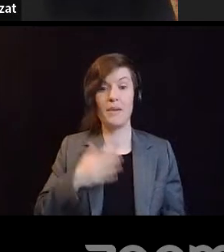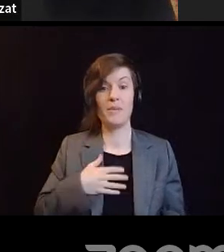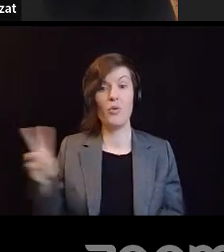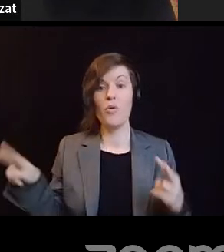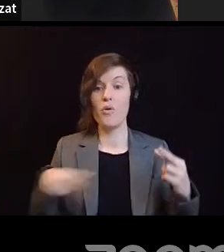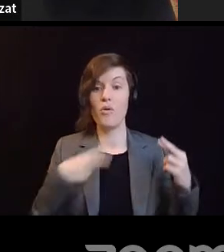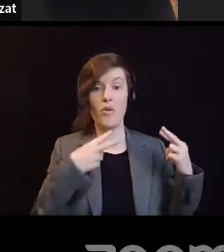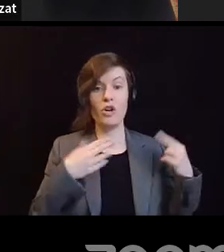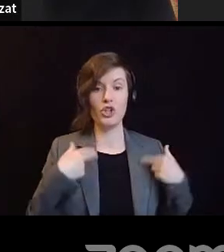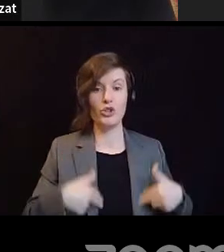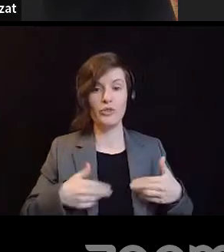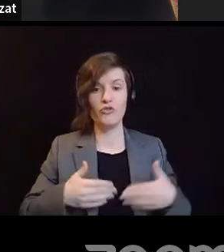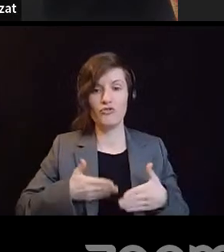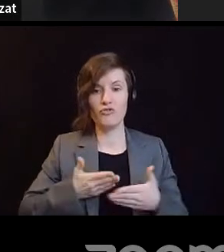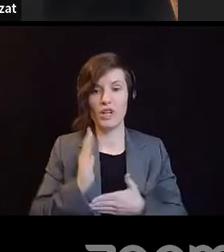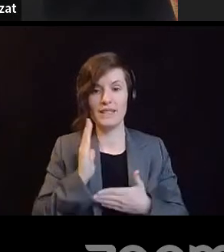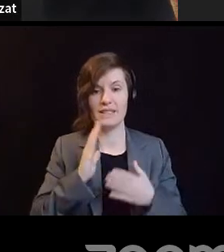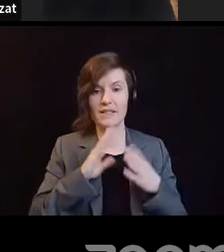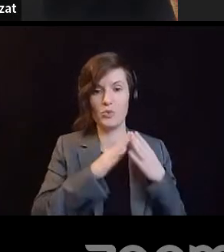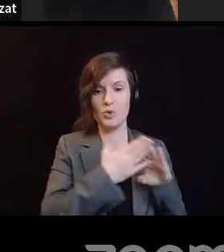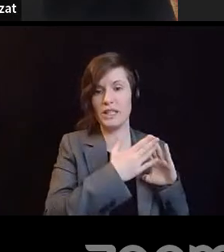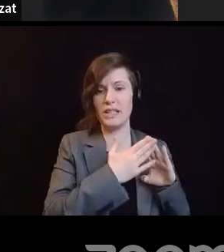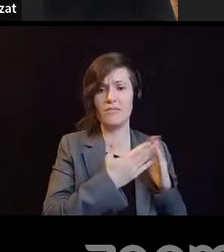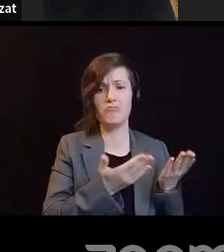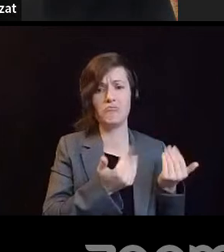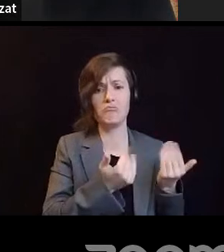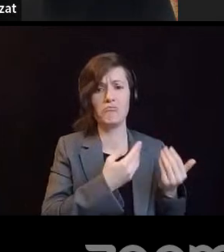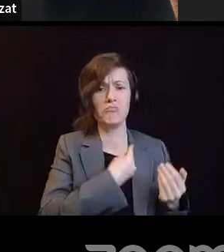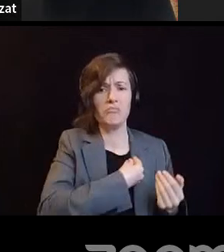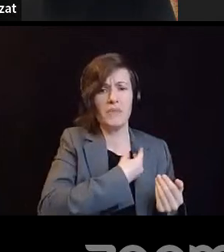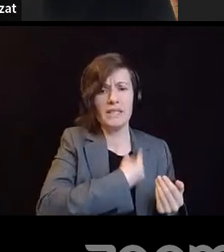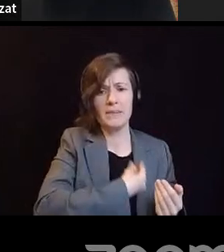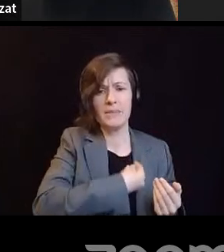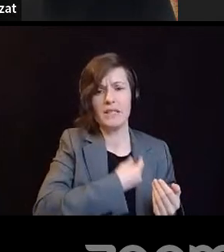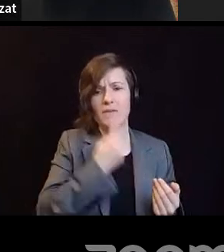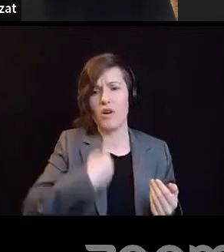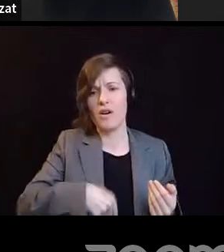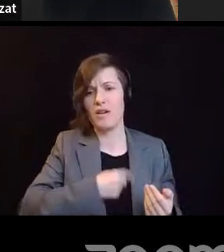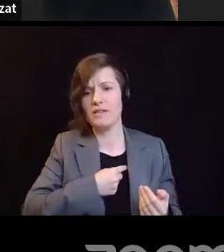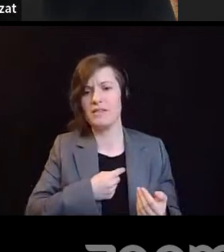folks for sympathy. And I wonder, you know,